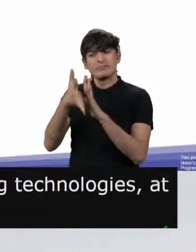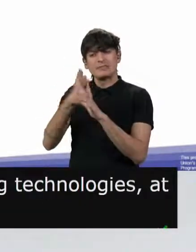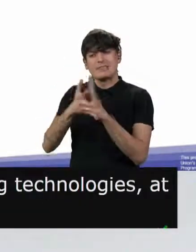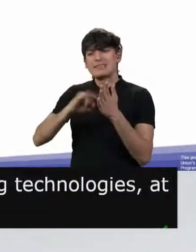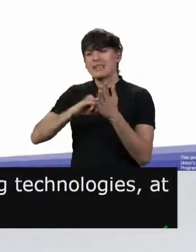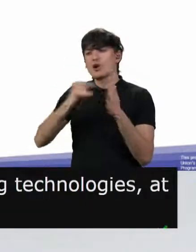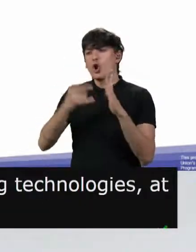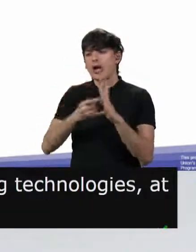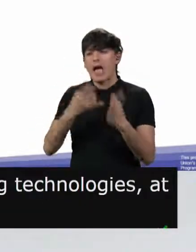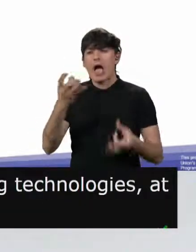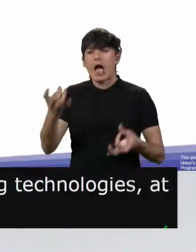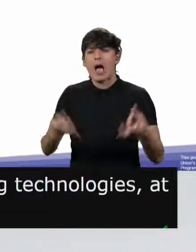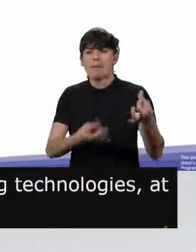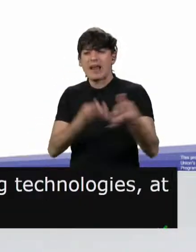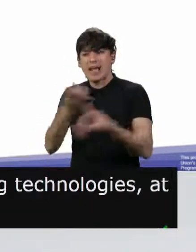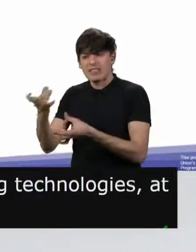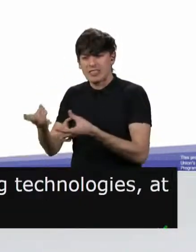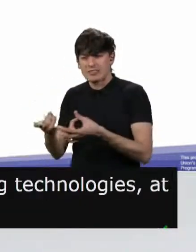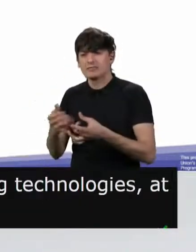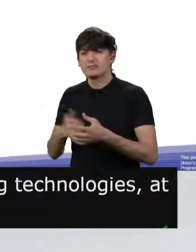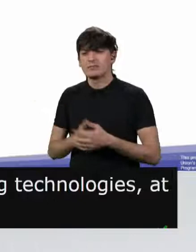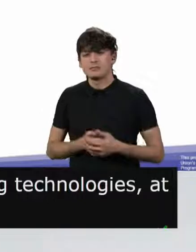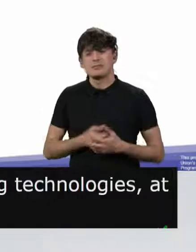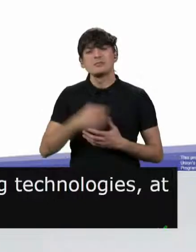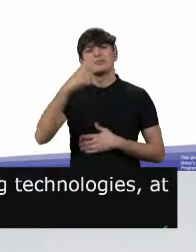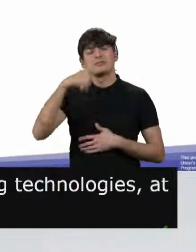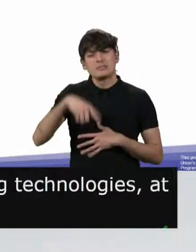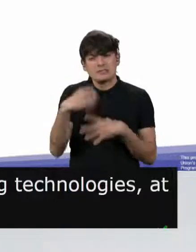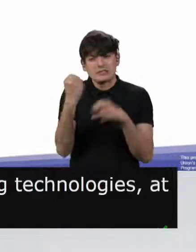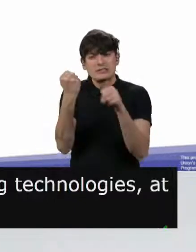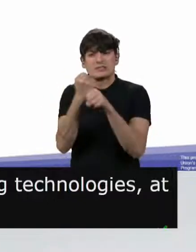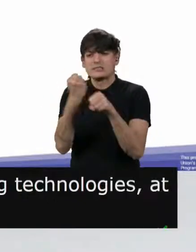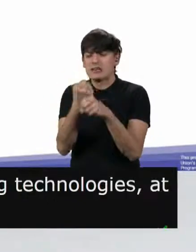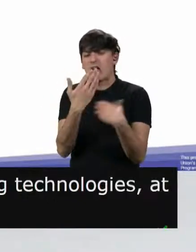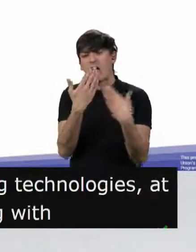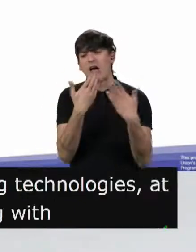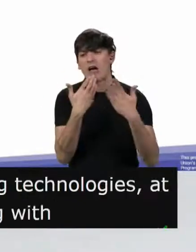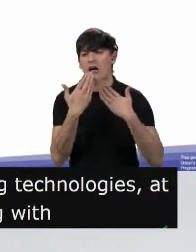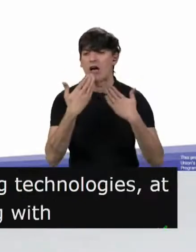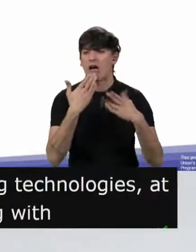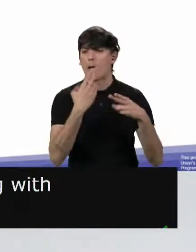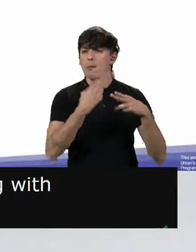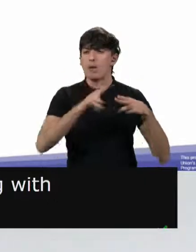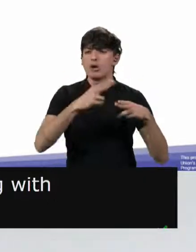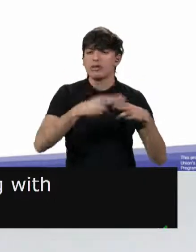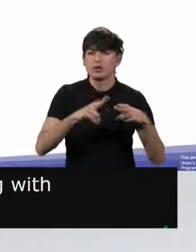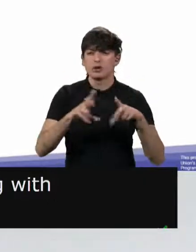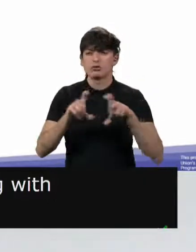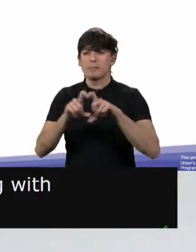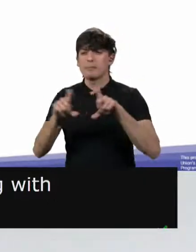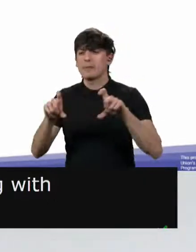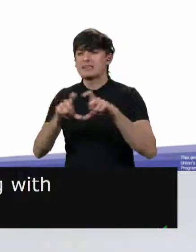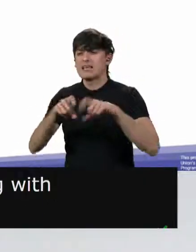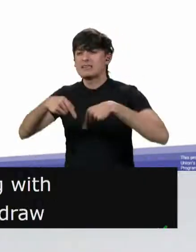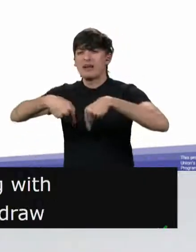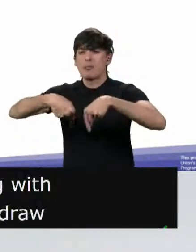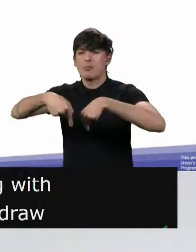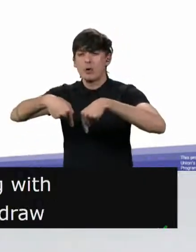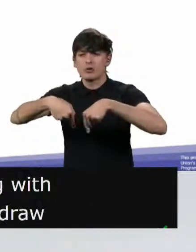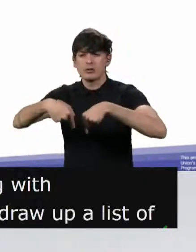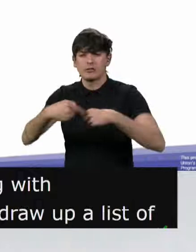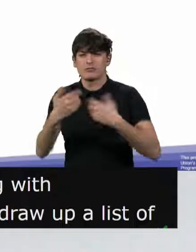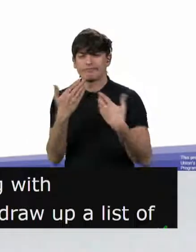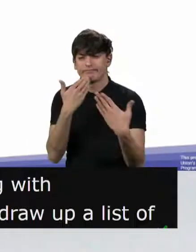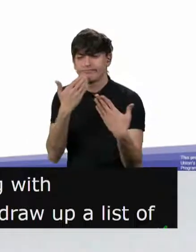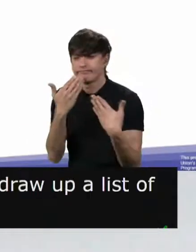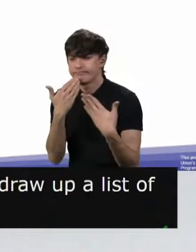with policymakers and transport companies, began to draw up a list of what were the barriers